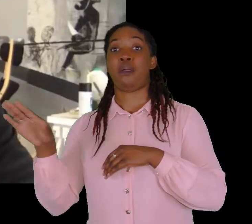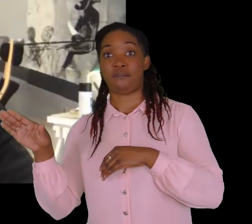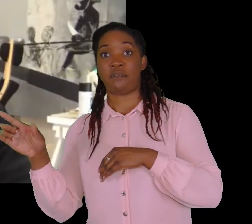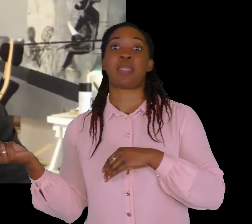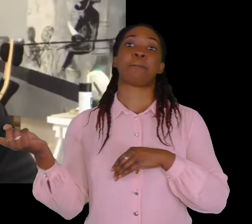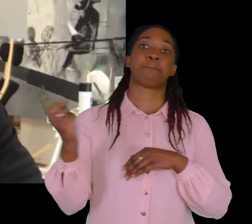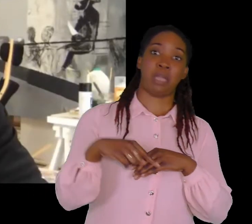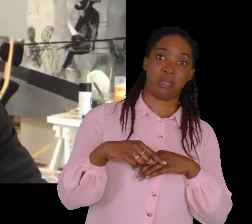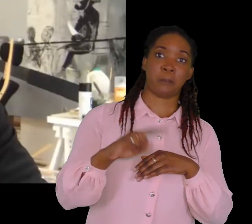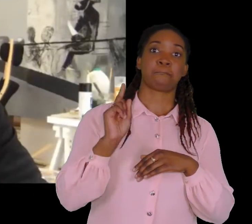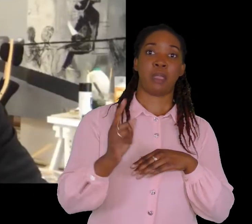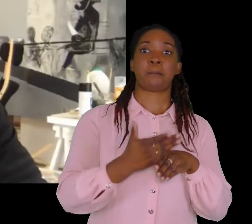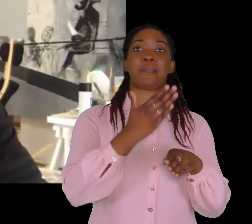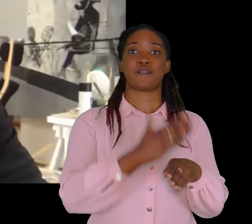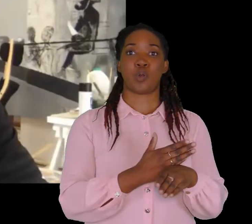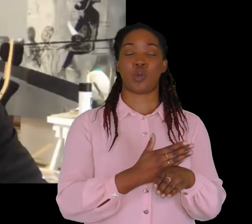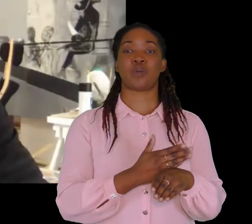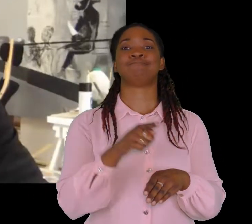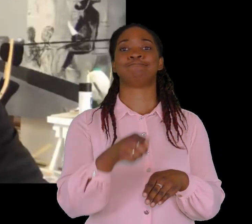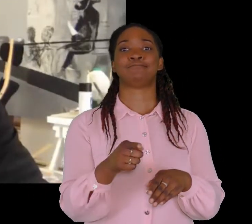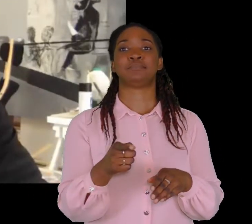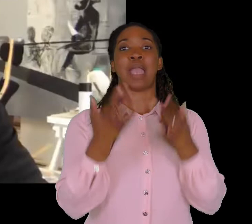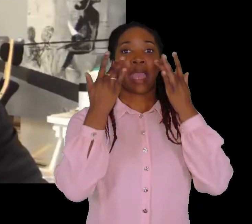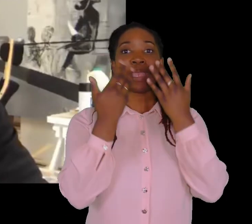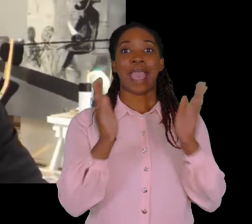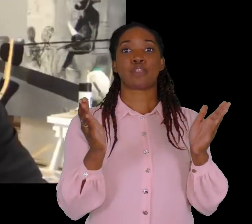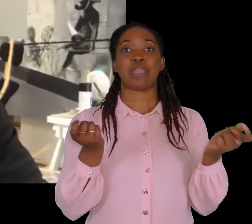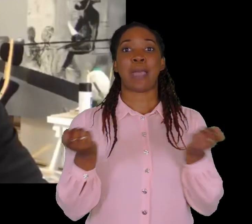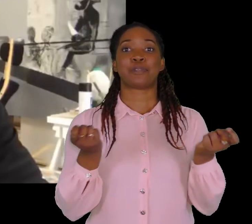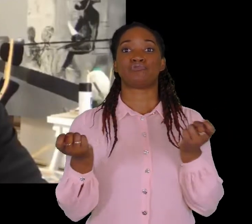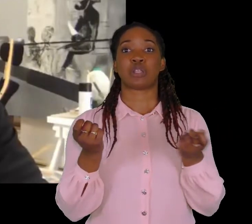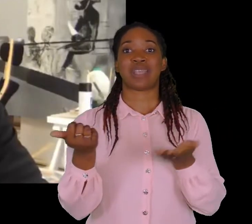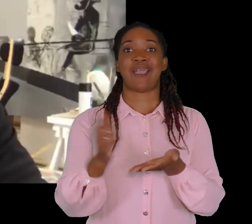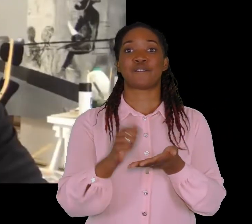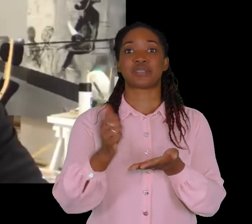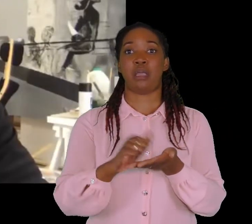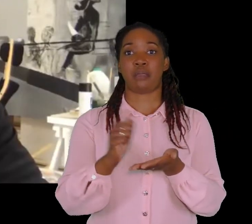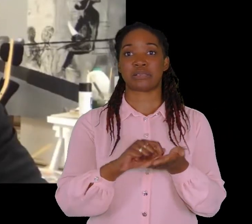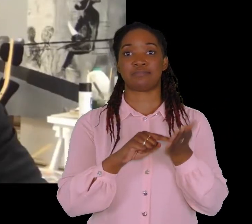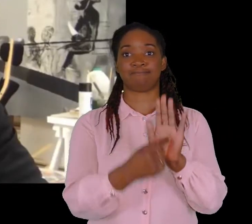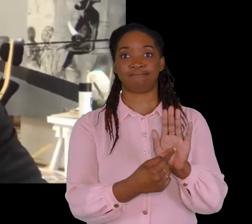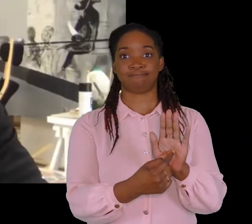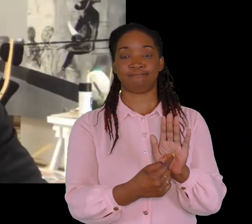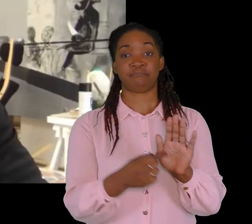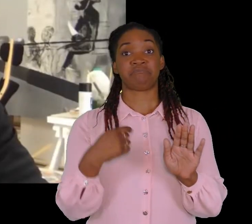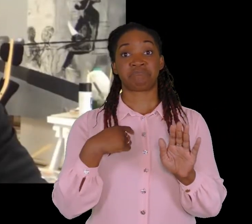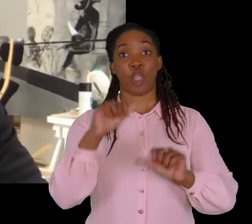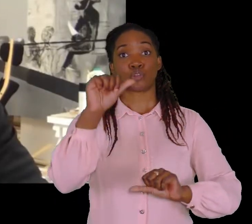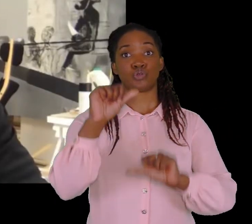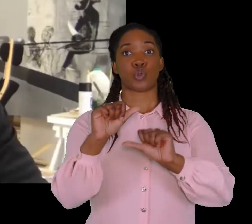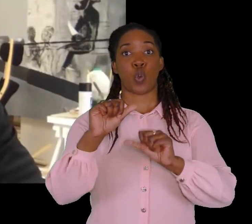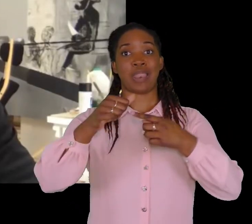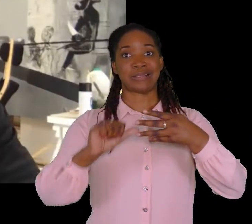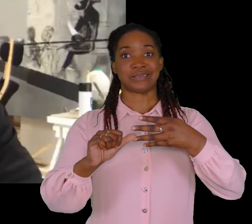gallery administrator was advertised. I was shortlisted along with Zoe to the interview. We both did